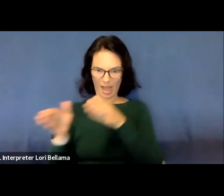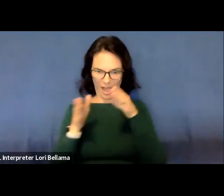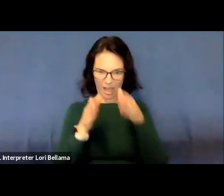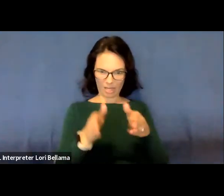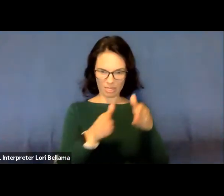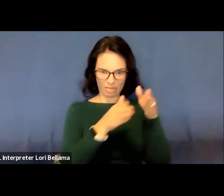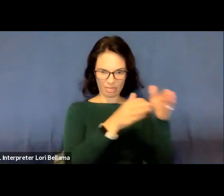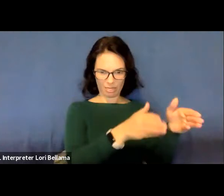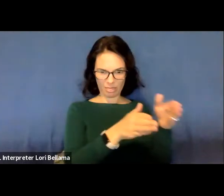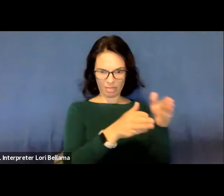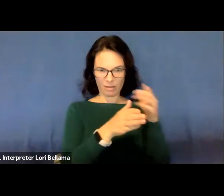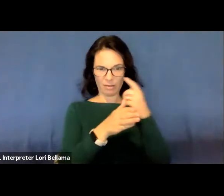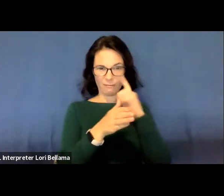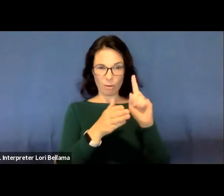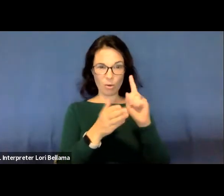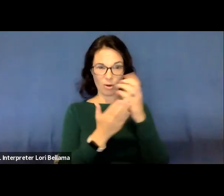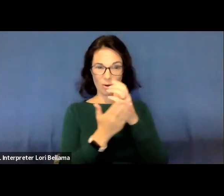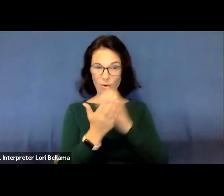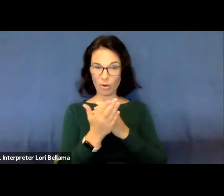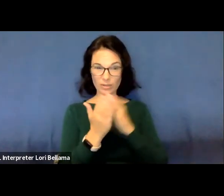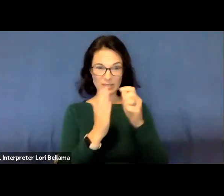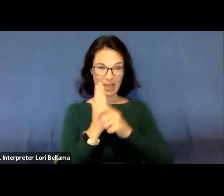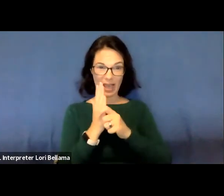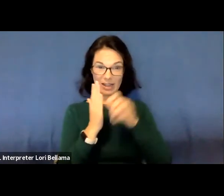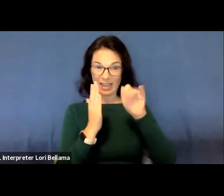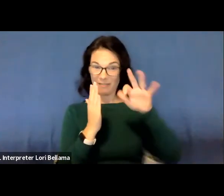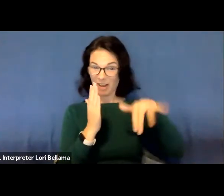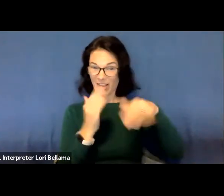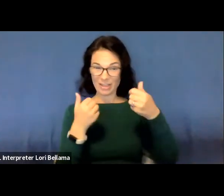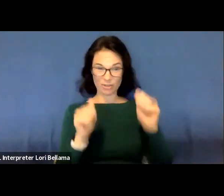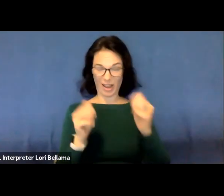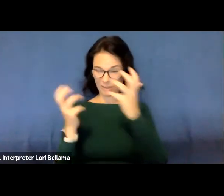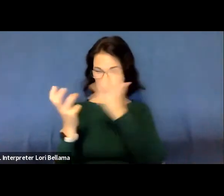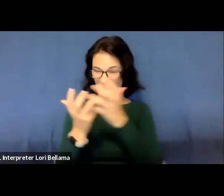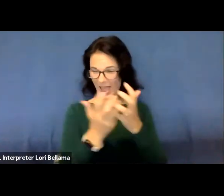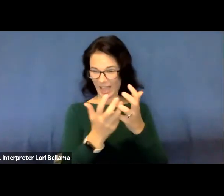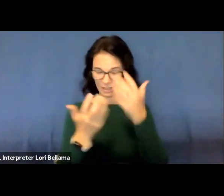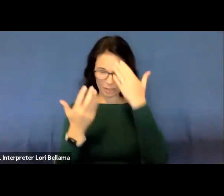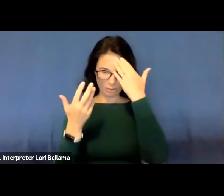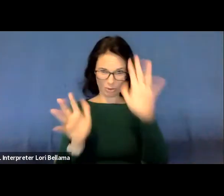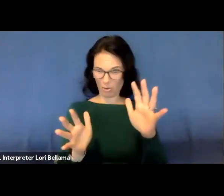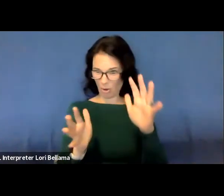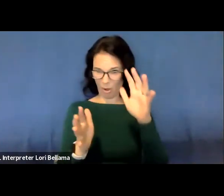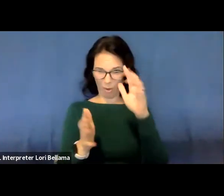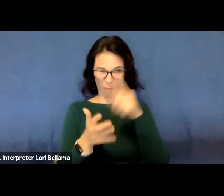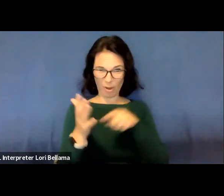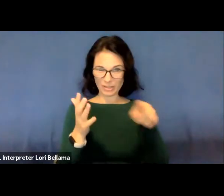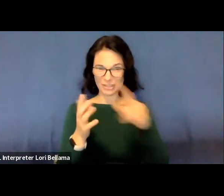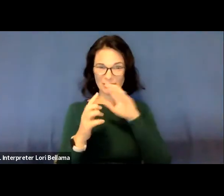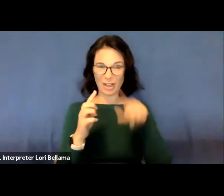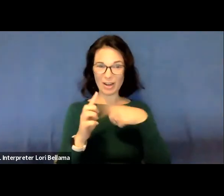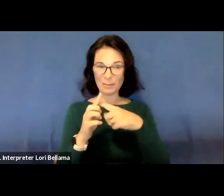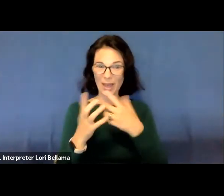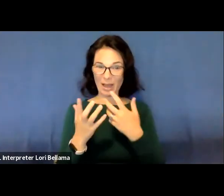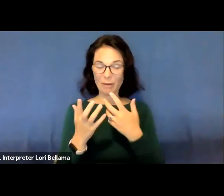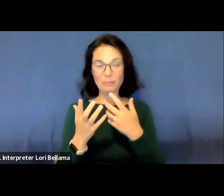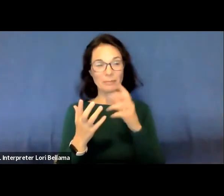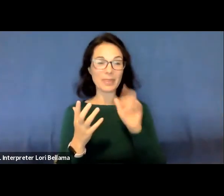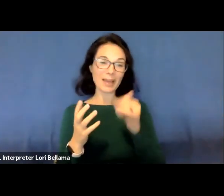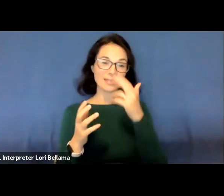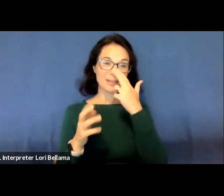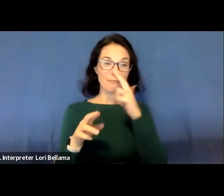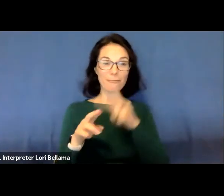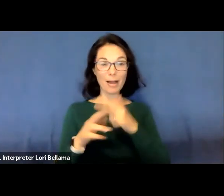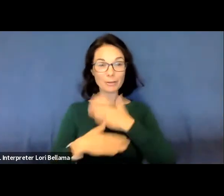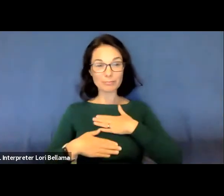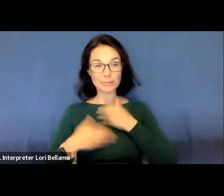in the course catalog yet and has no idea what Dee's talking about, that's a fun little exercise to try